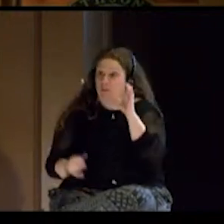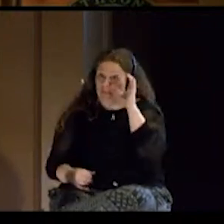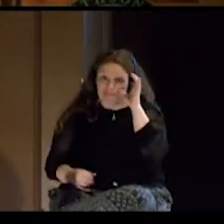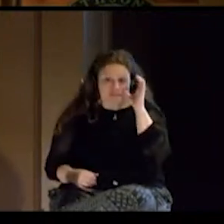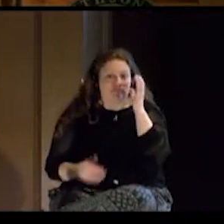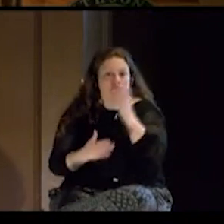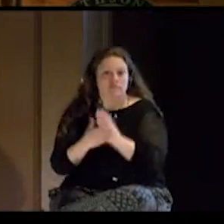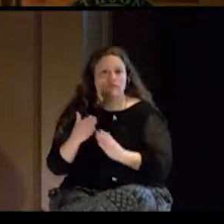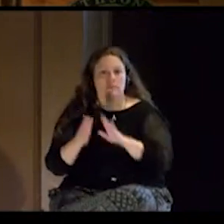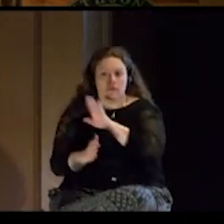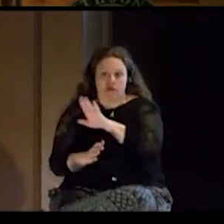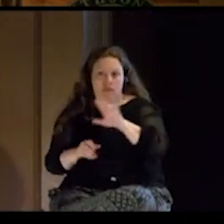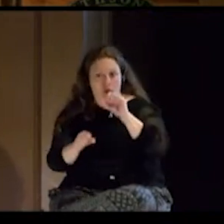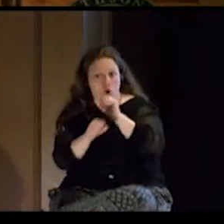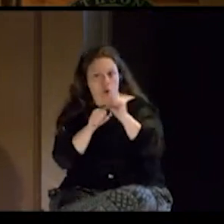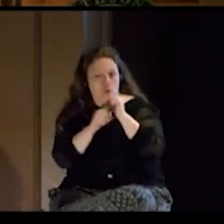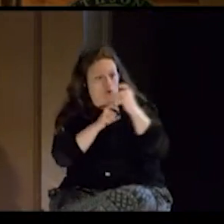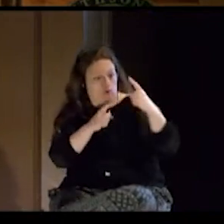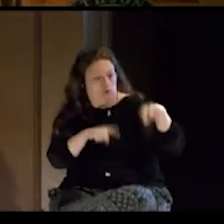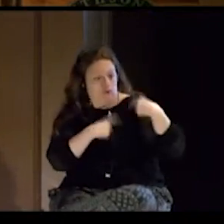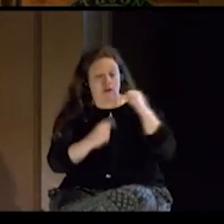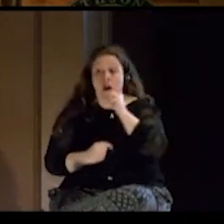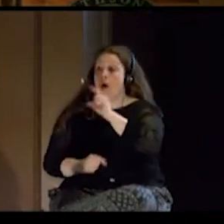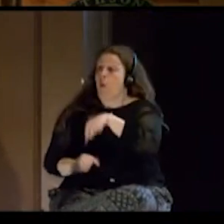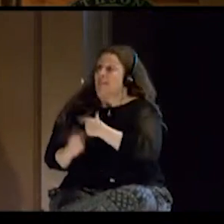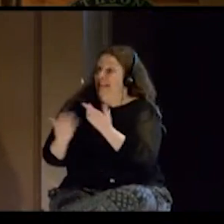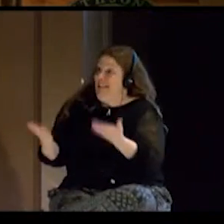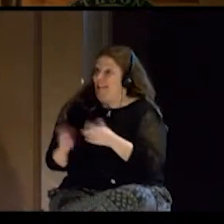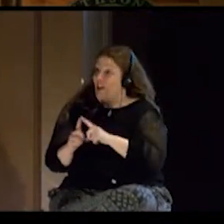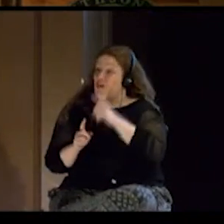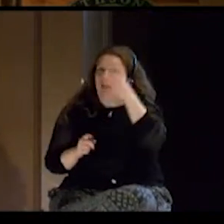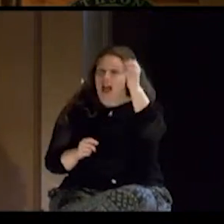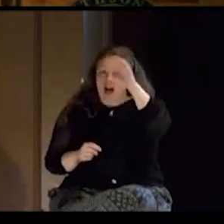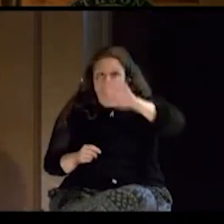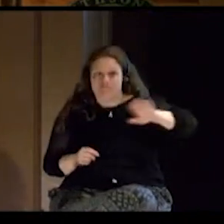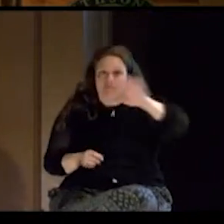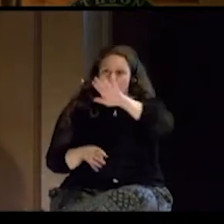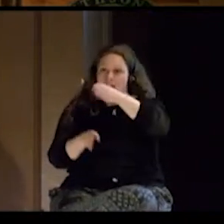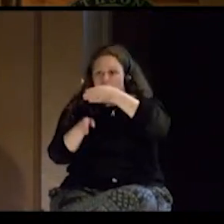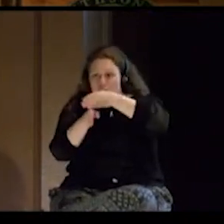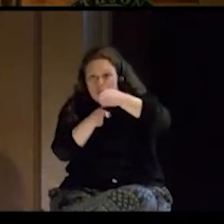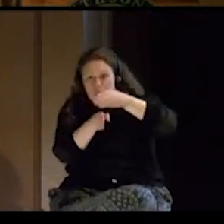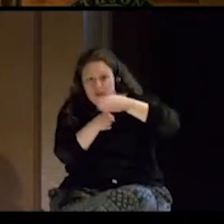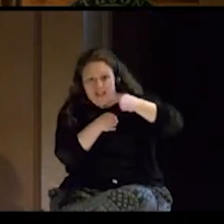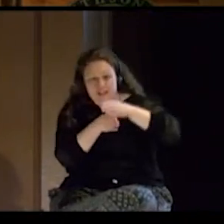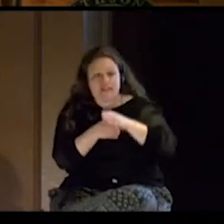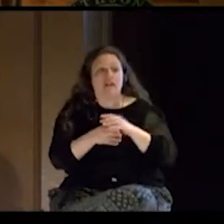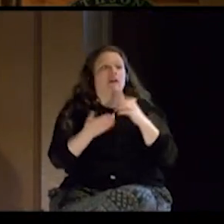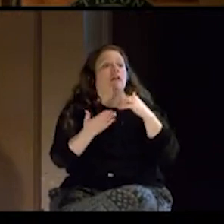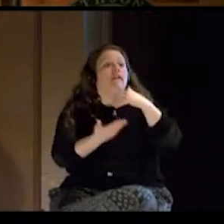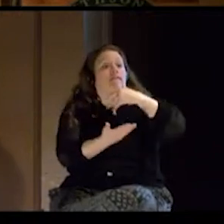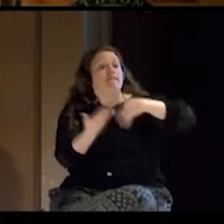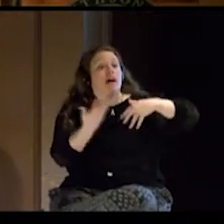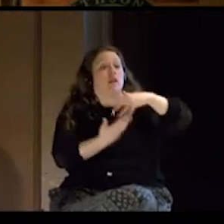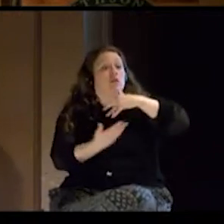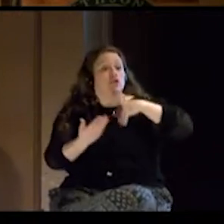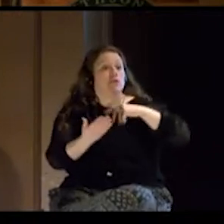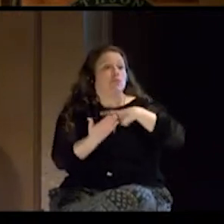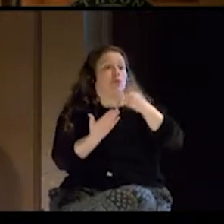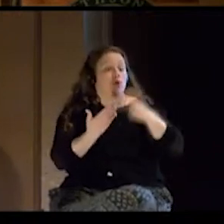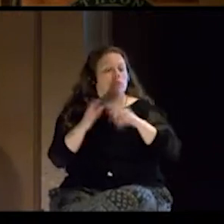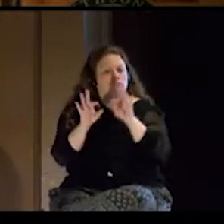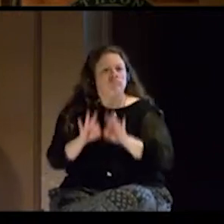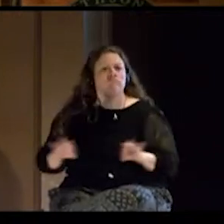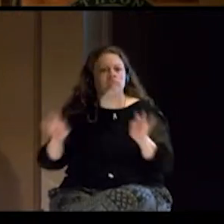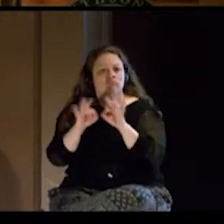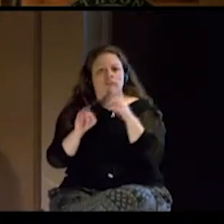some of the work that they did, not just here, but that they've continued to do in their careers. Fellowship programs are incredibly important to us